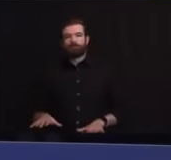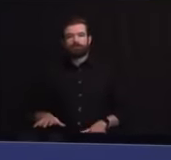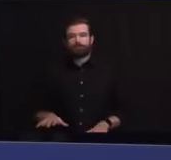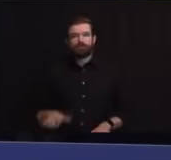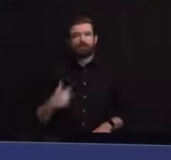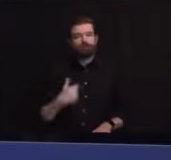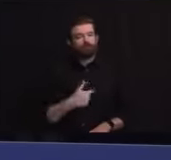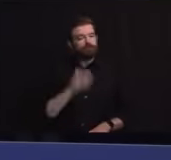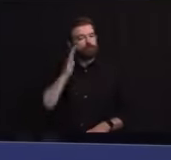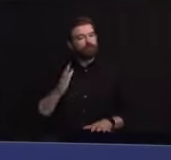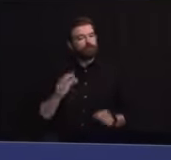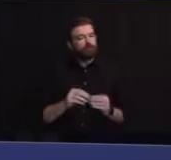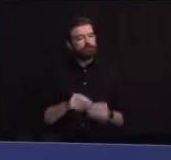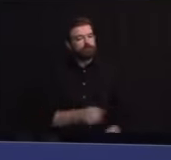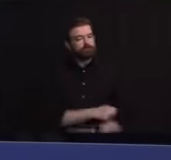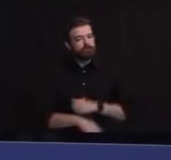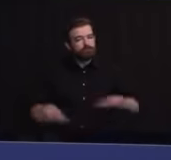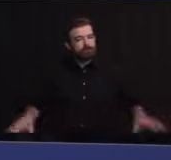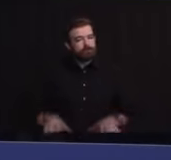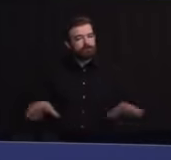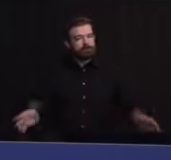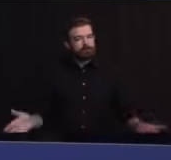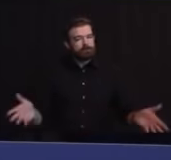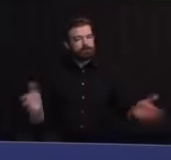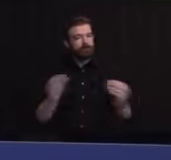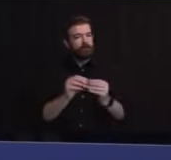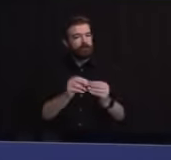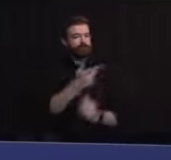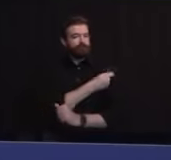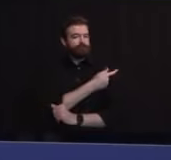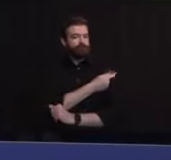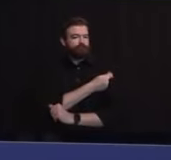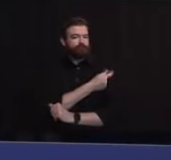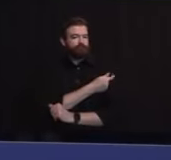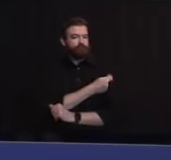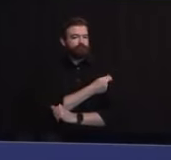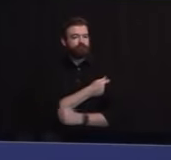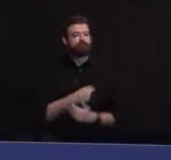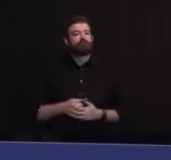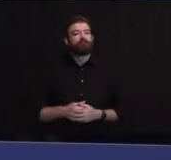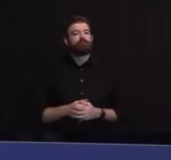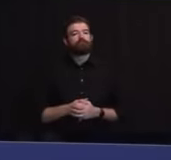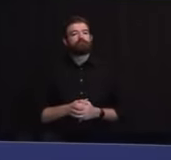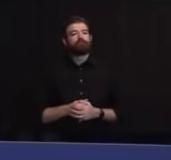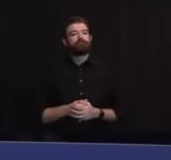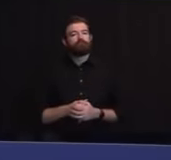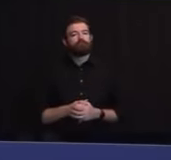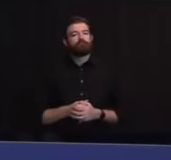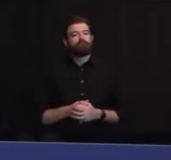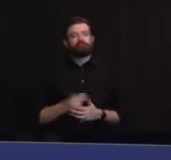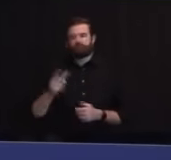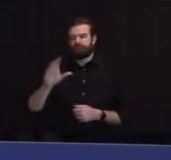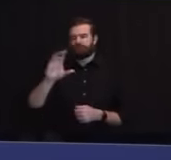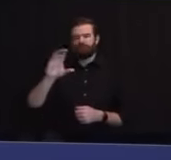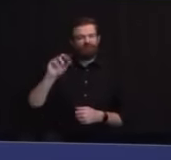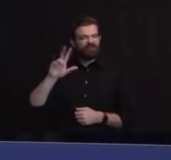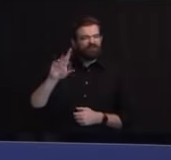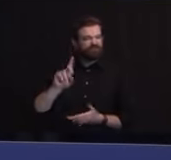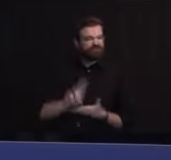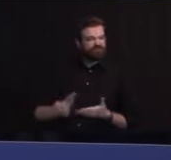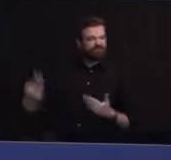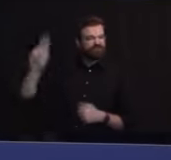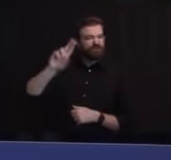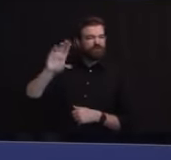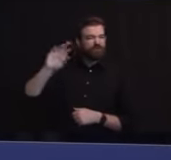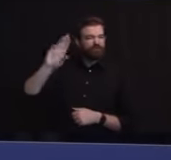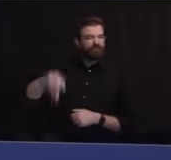began the deployment of the COVID Community Corps over the weekend at University Hospital's Health and Wellness Festival in Newark.